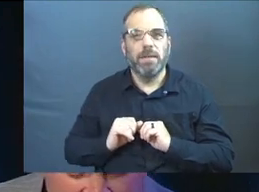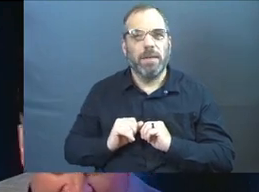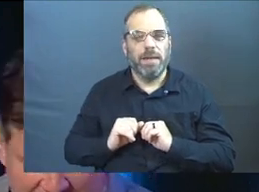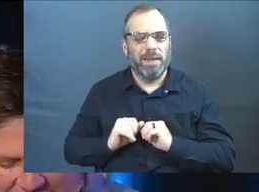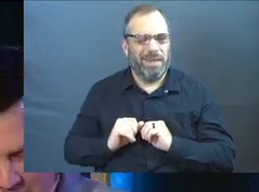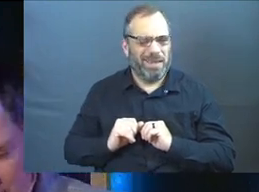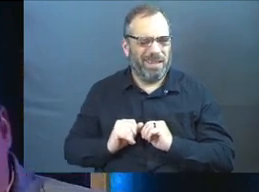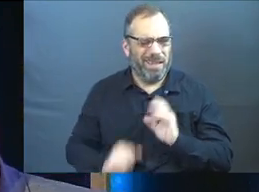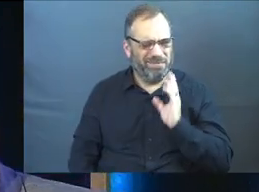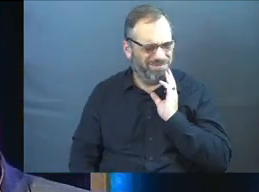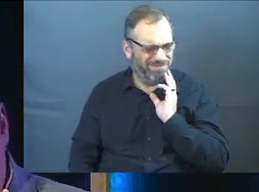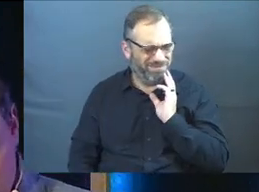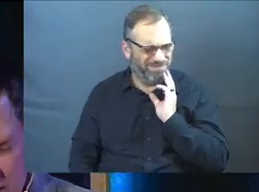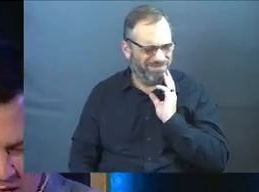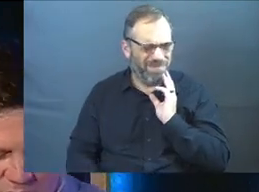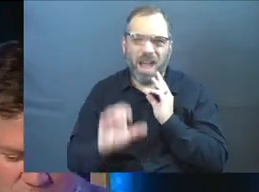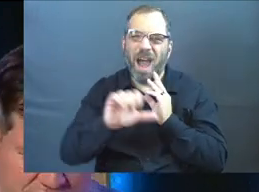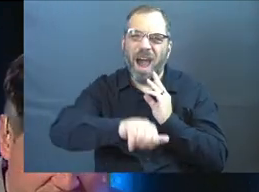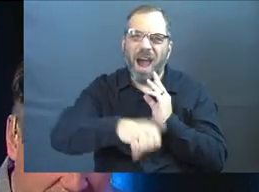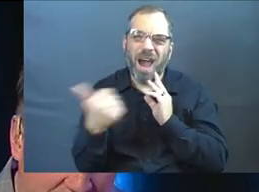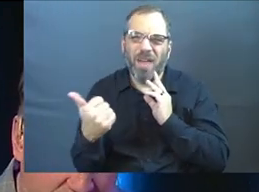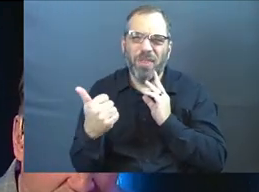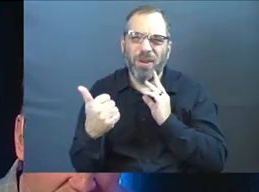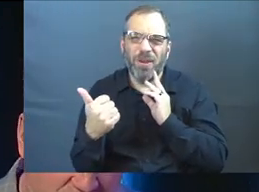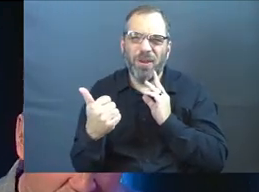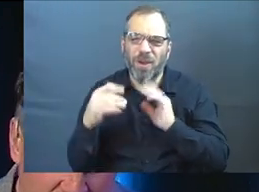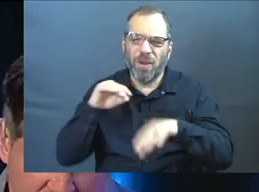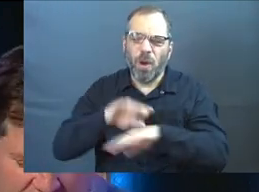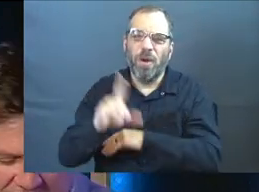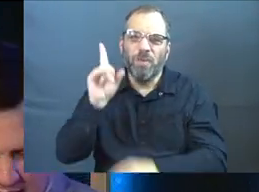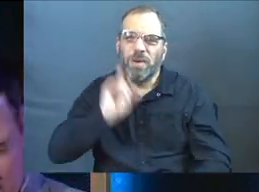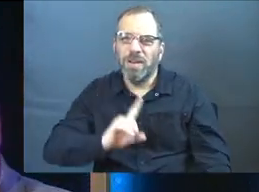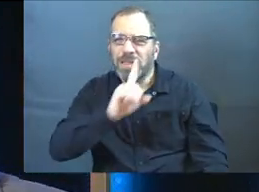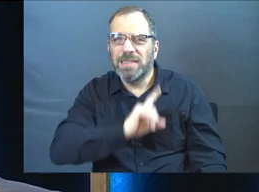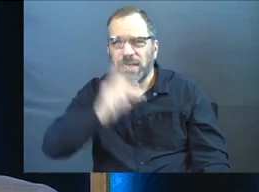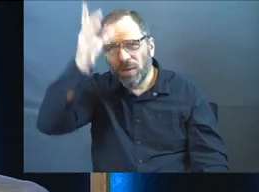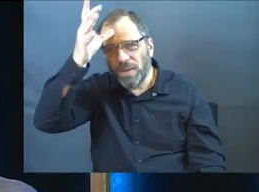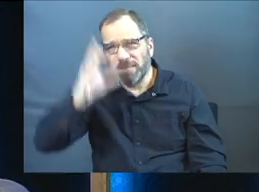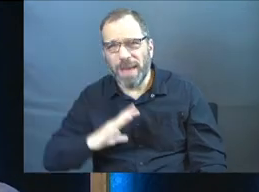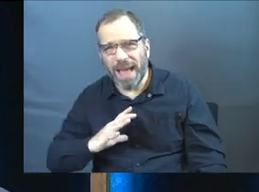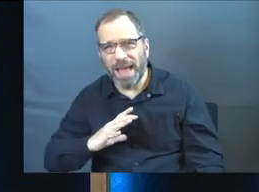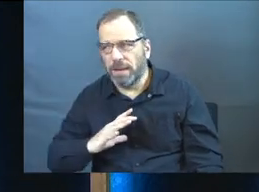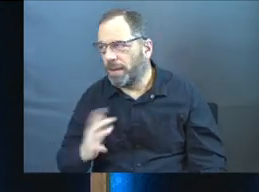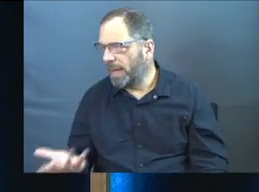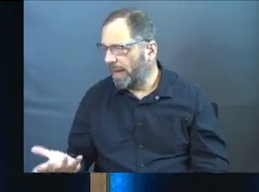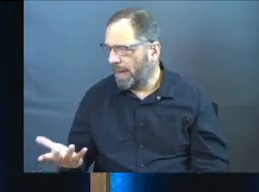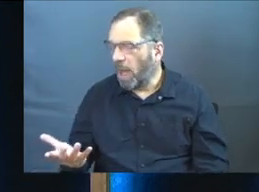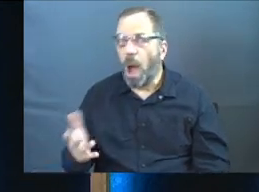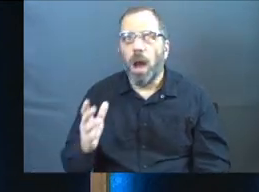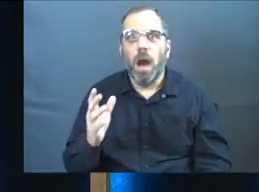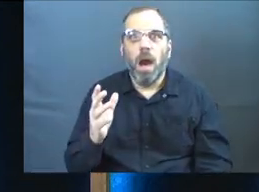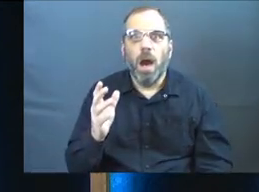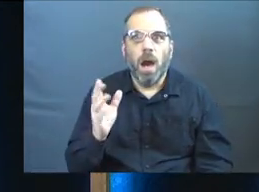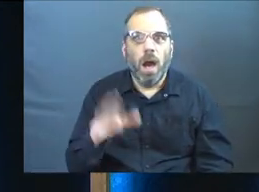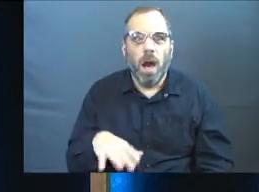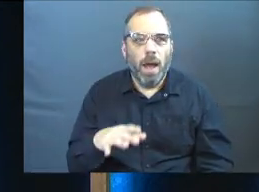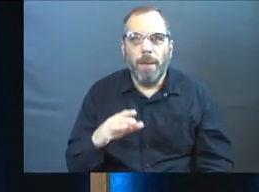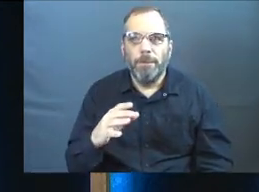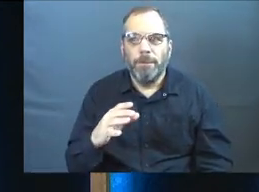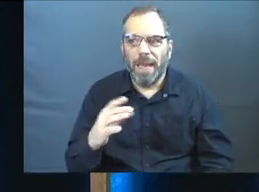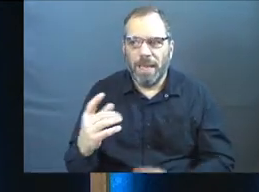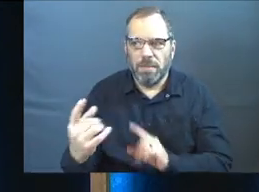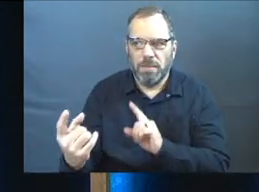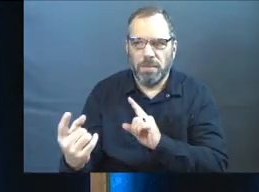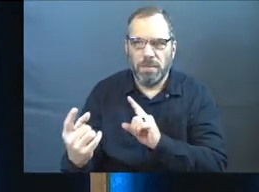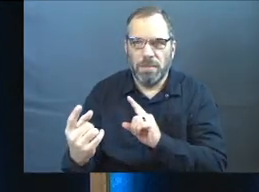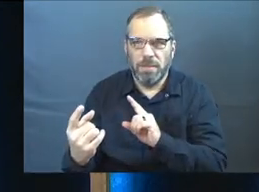And I started thinking about other golden advice for single guys. Like, maybe if they approach